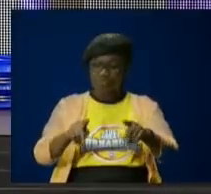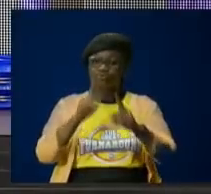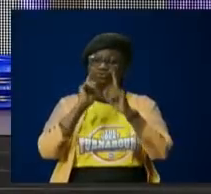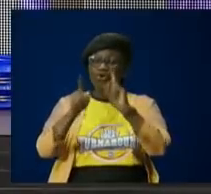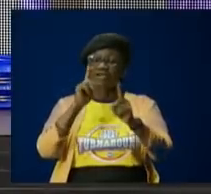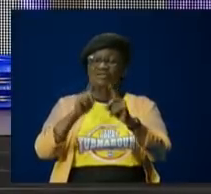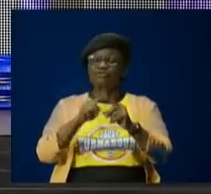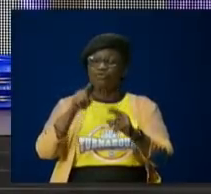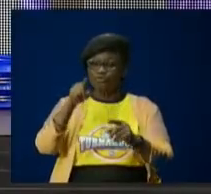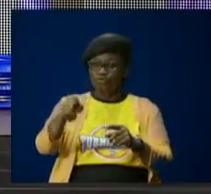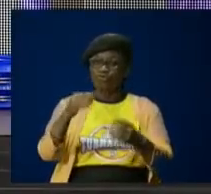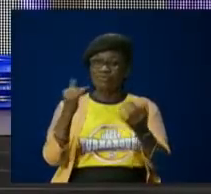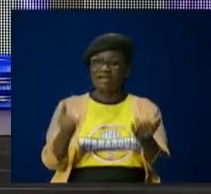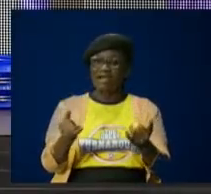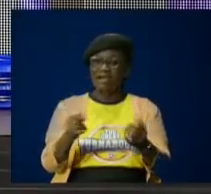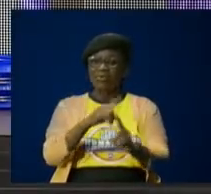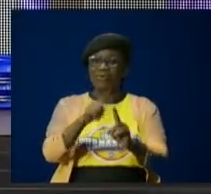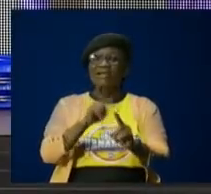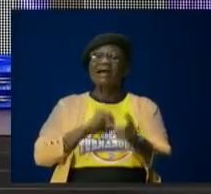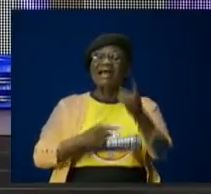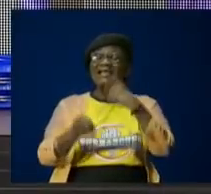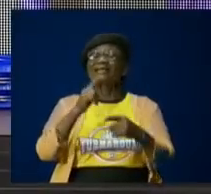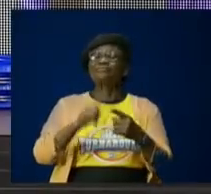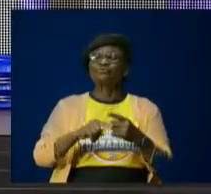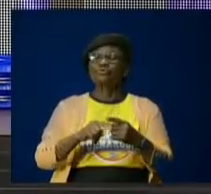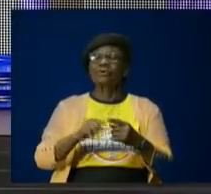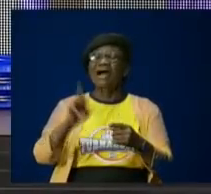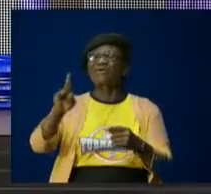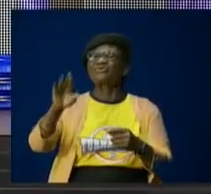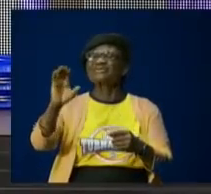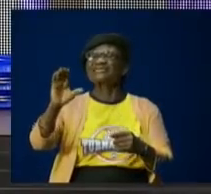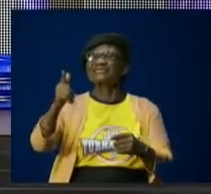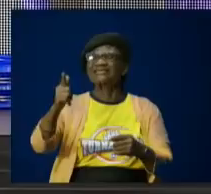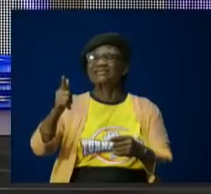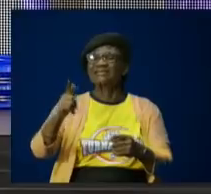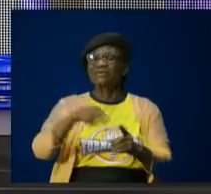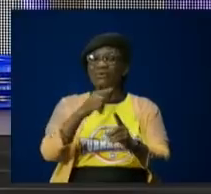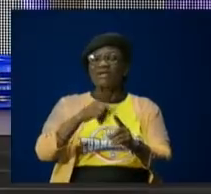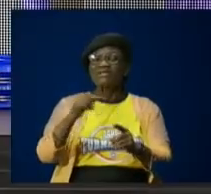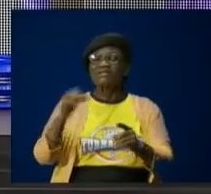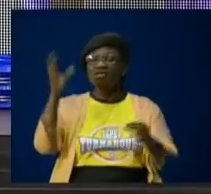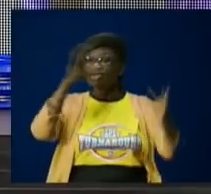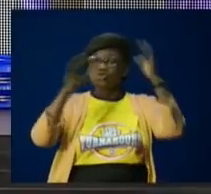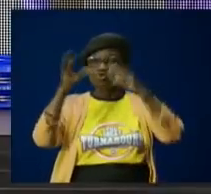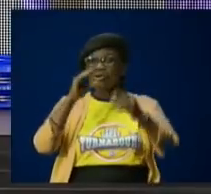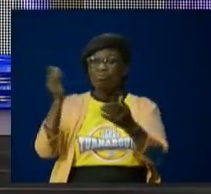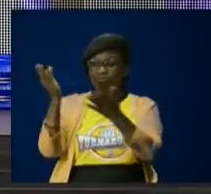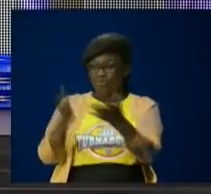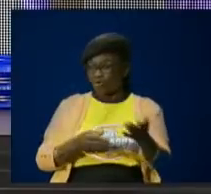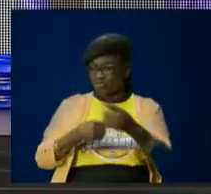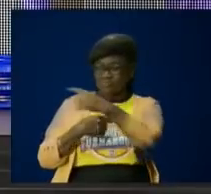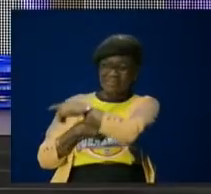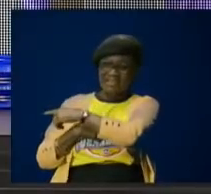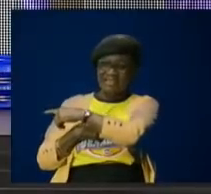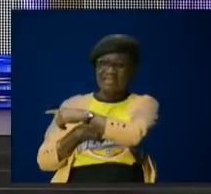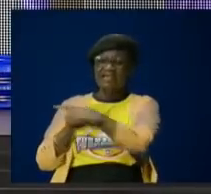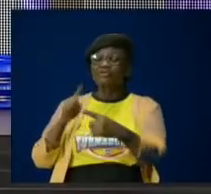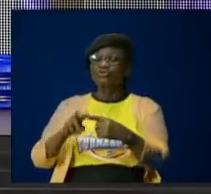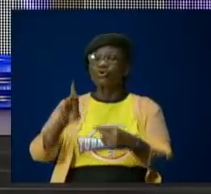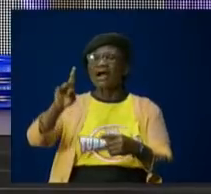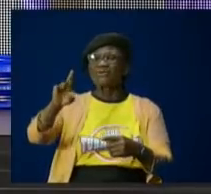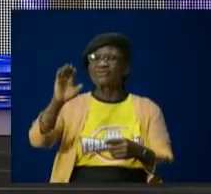When I came to the Redeemed Christian Church of God, when the storm brought me to the Redeemed Christian Church of God,